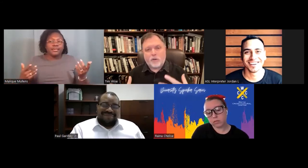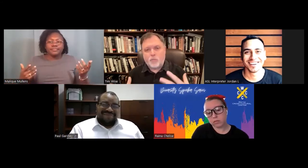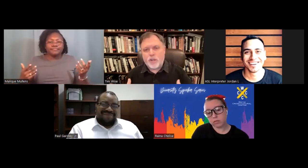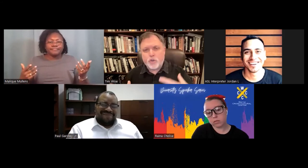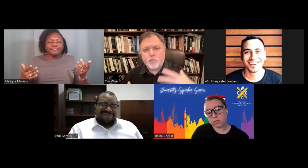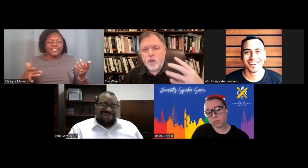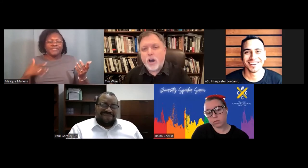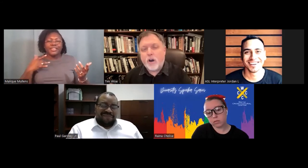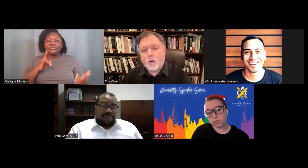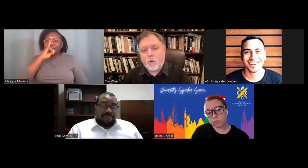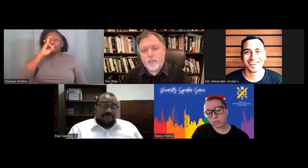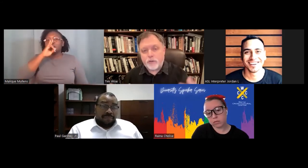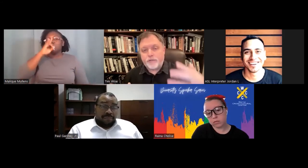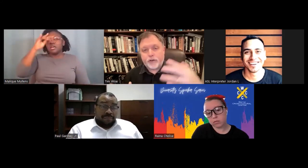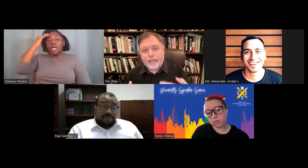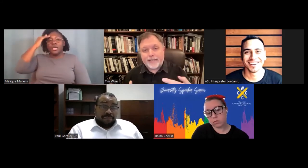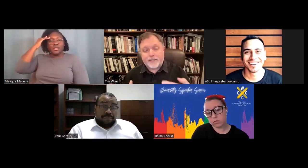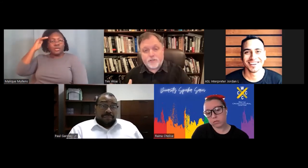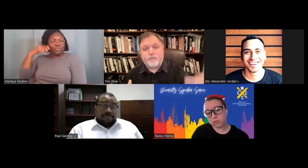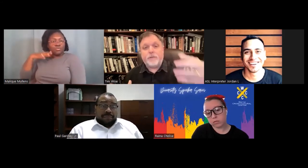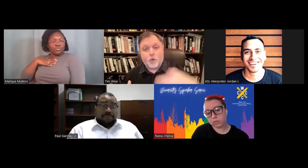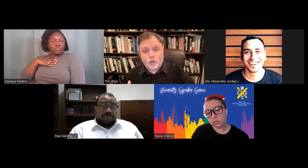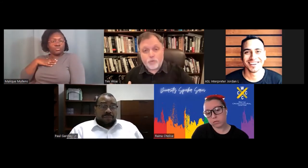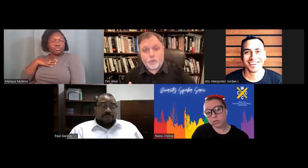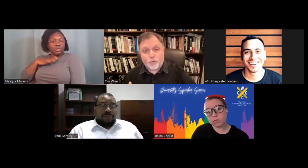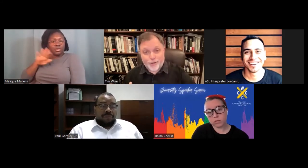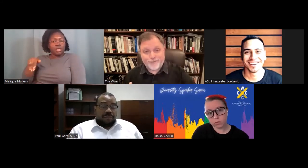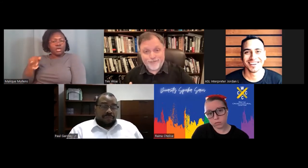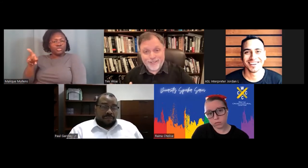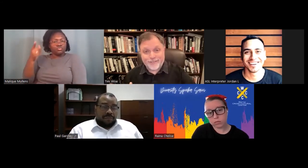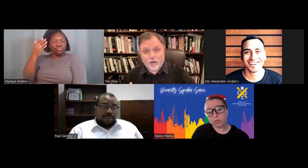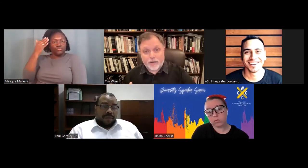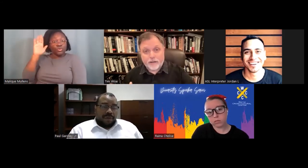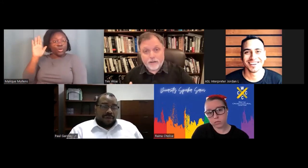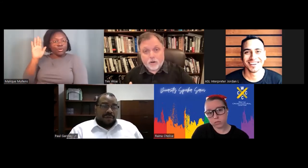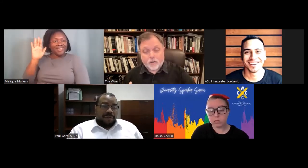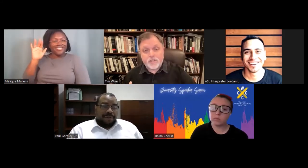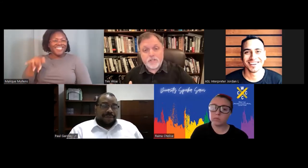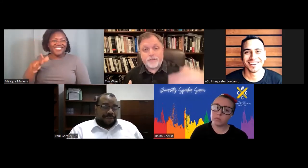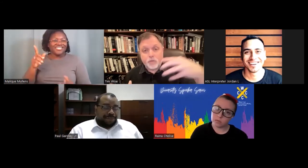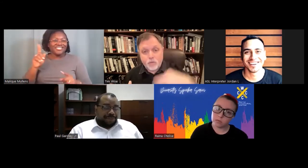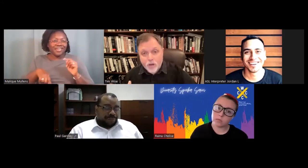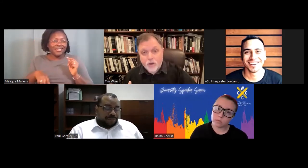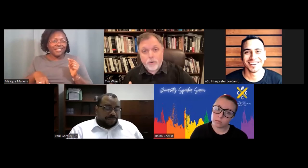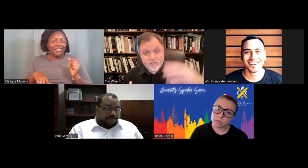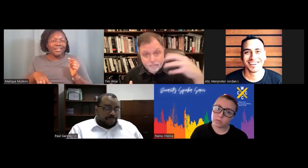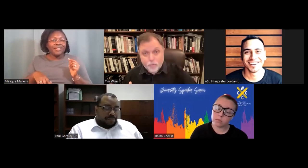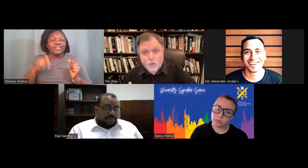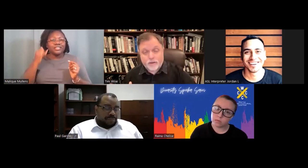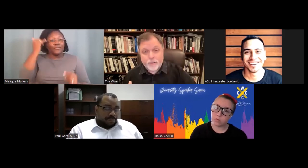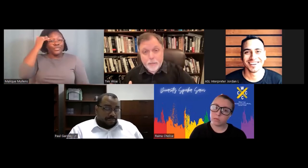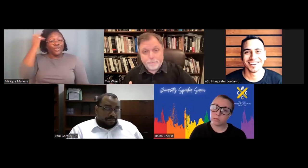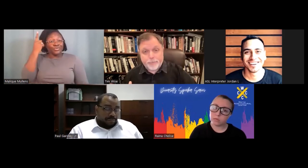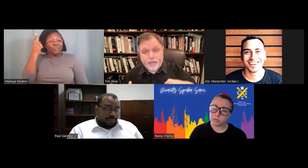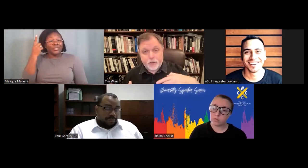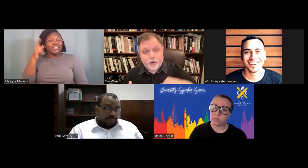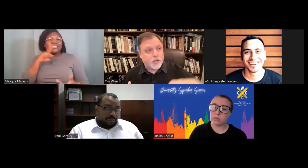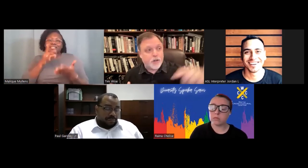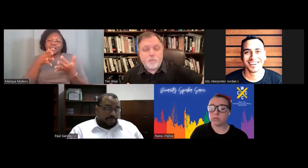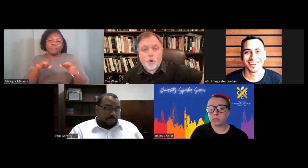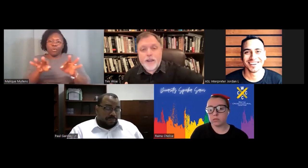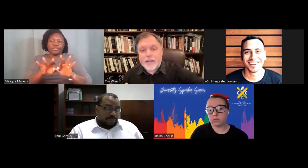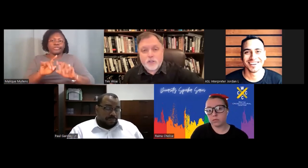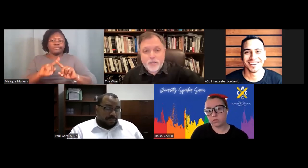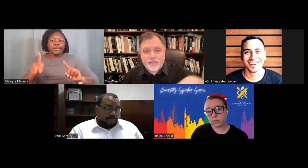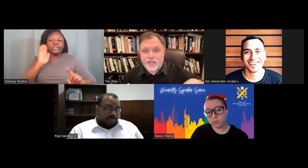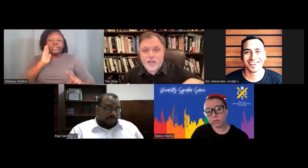high on what you know that you forget there's even more you don't know, right? All the stuff you know is important, but you're going to